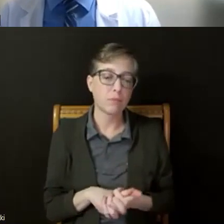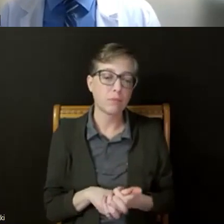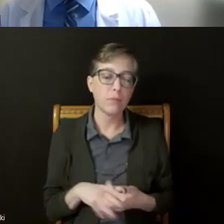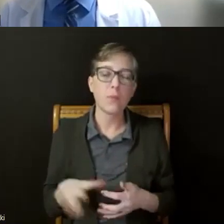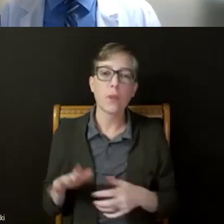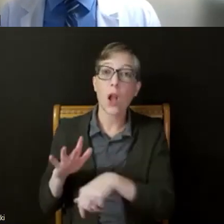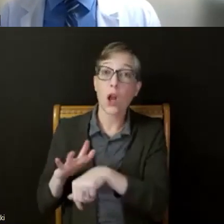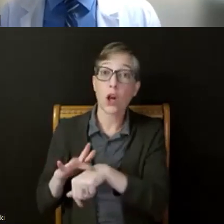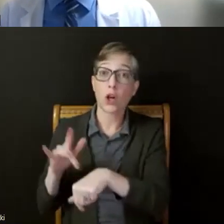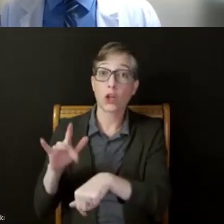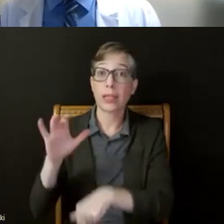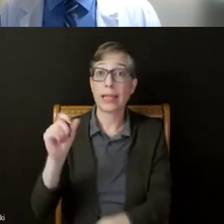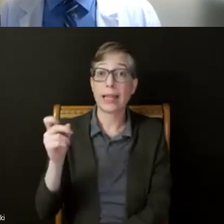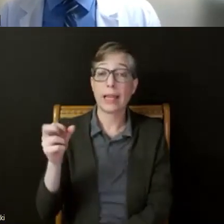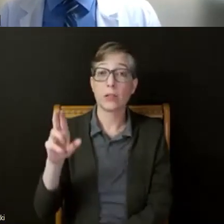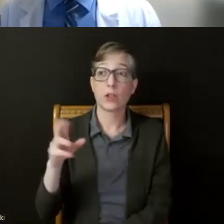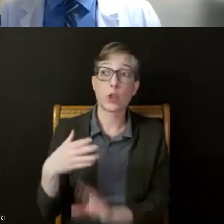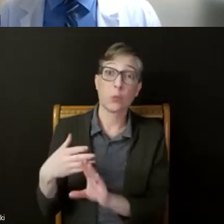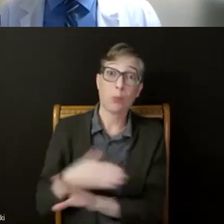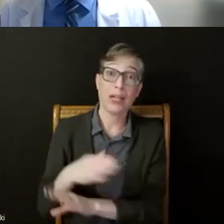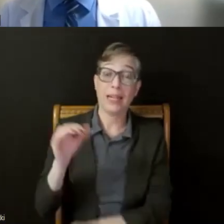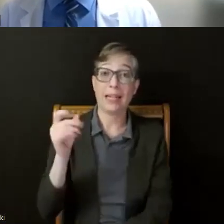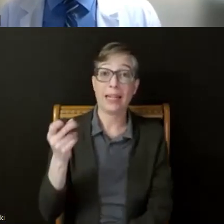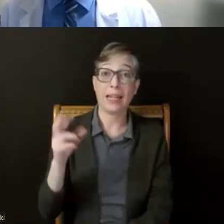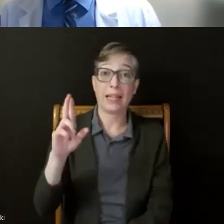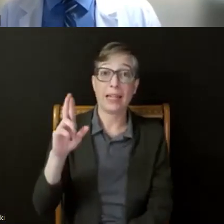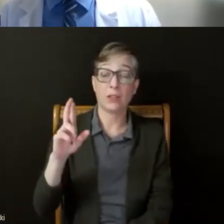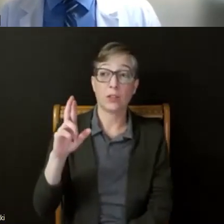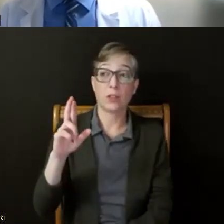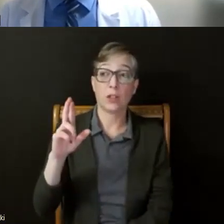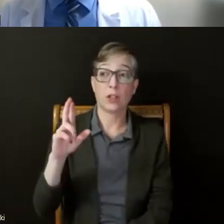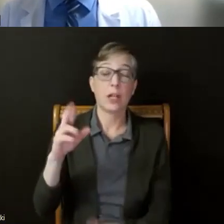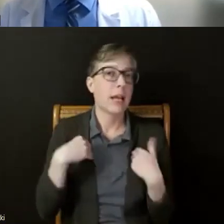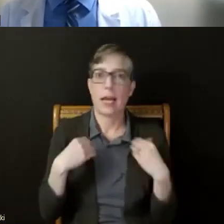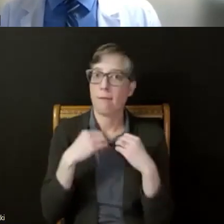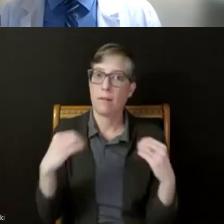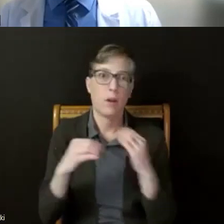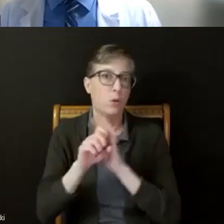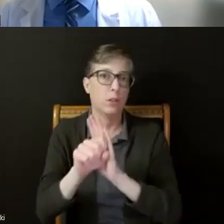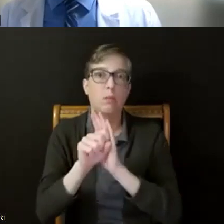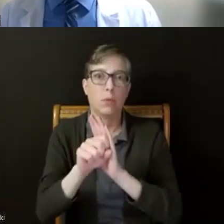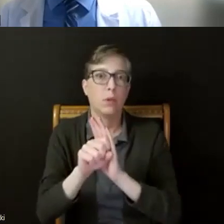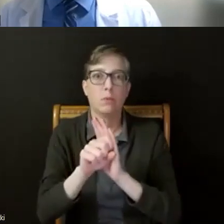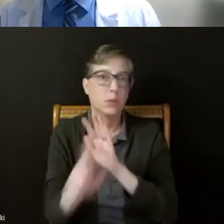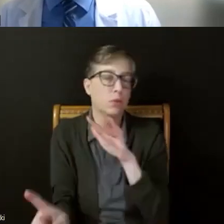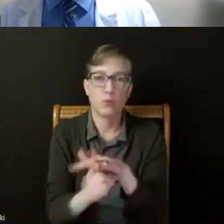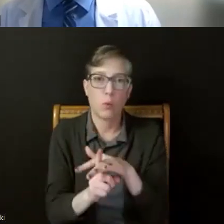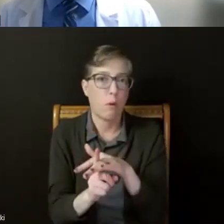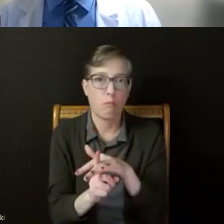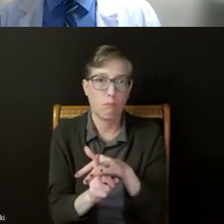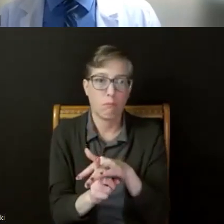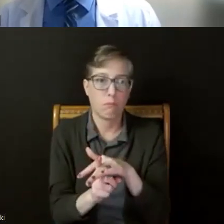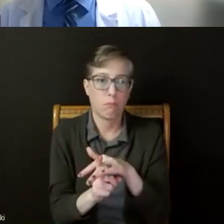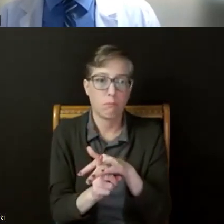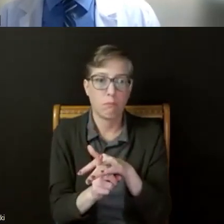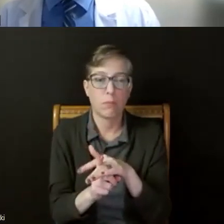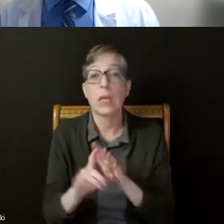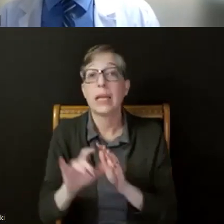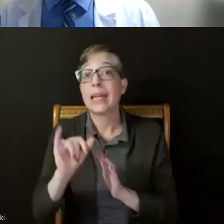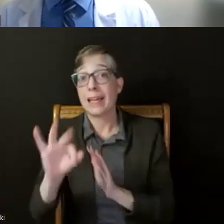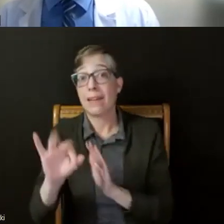precancerous lesions often don't have any symptoms. And if someone is developing symptoms,